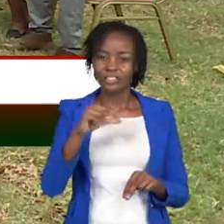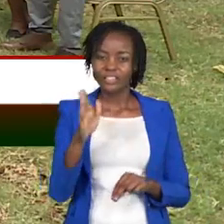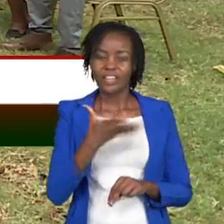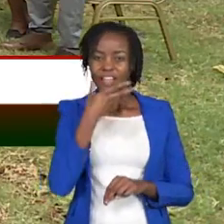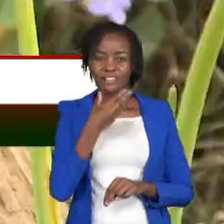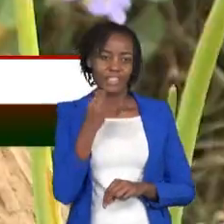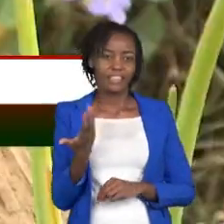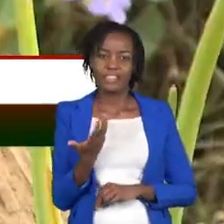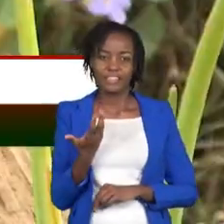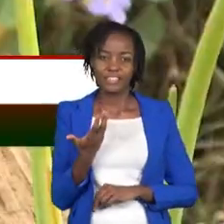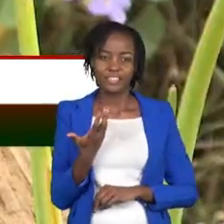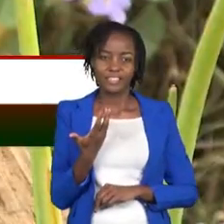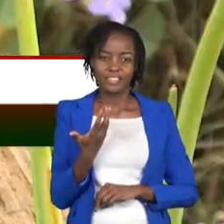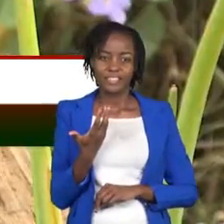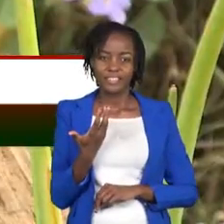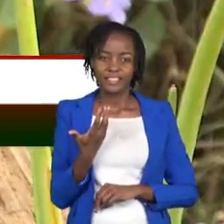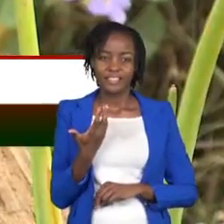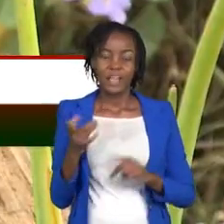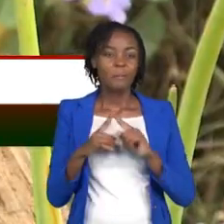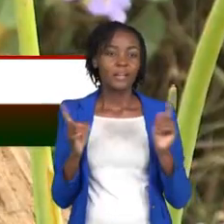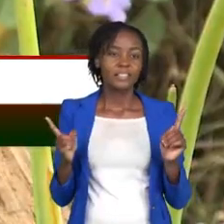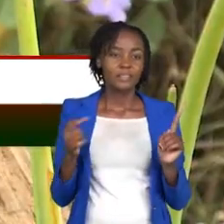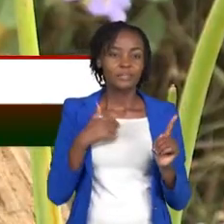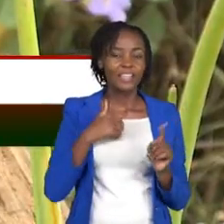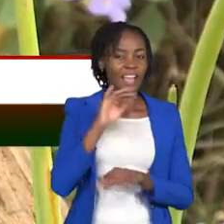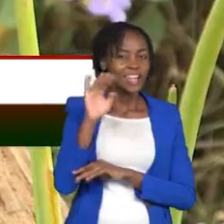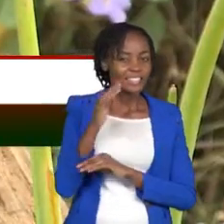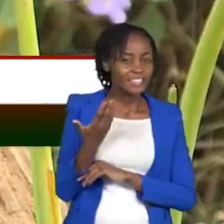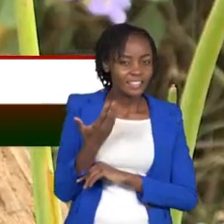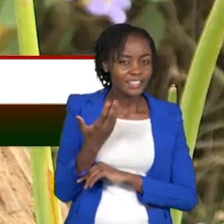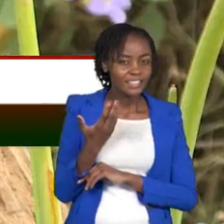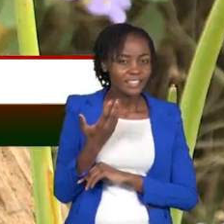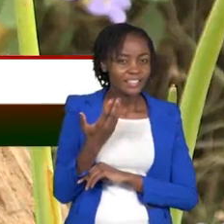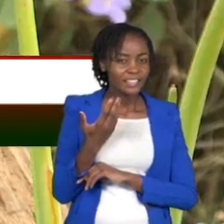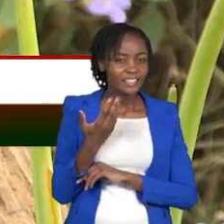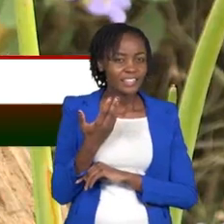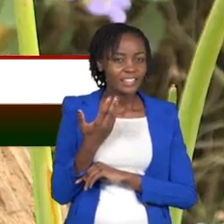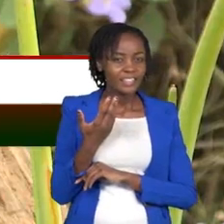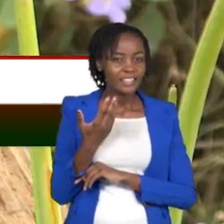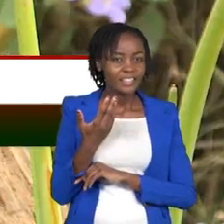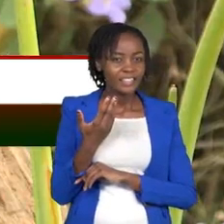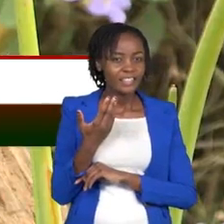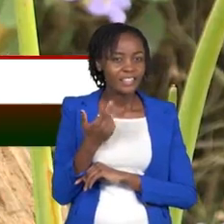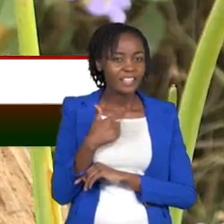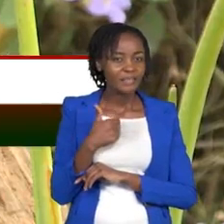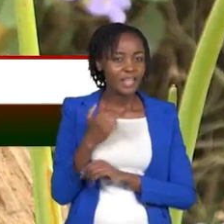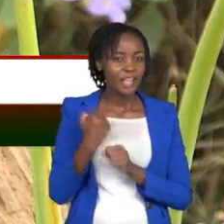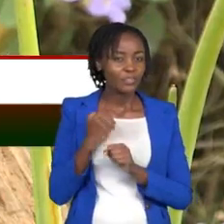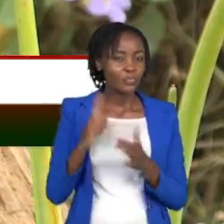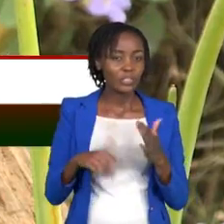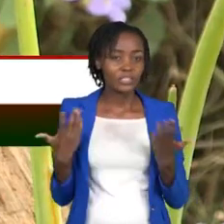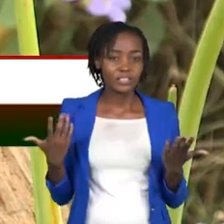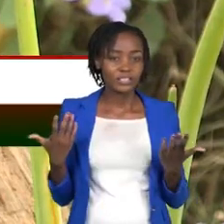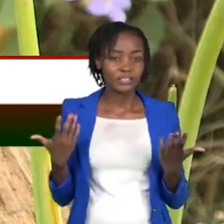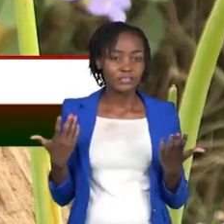tulianza nayo. So really, you know, I'm asking myself, what am I getting from this? Mm-hmm. Yes. You know, I have